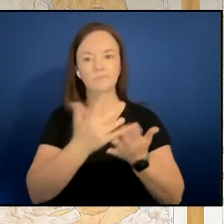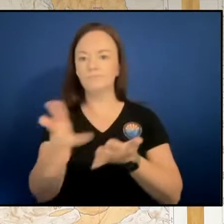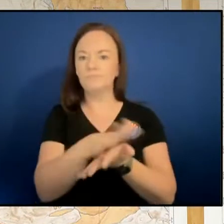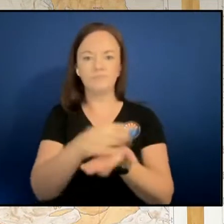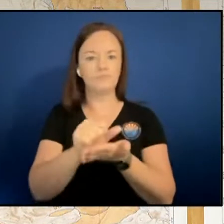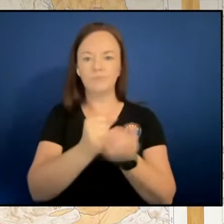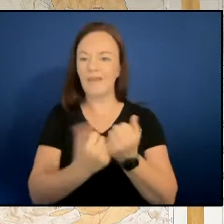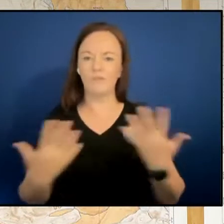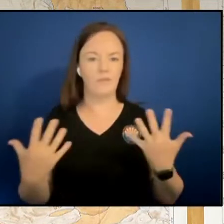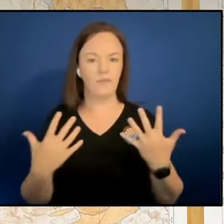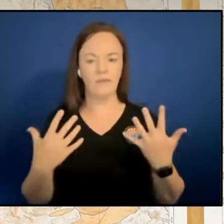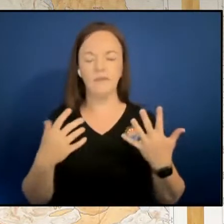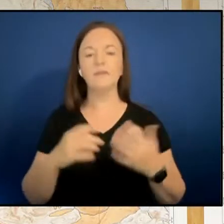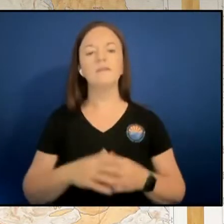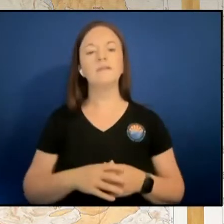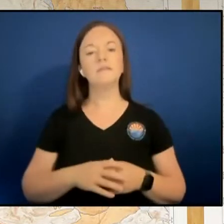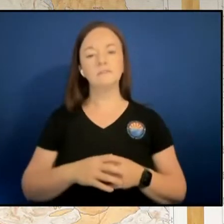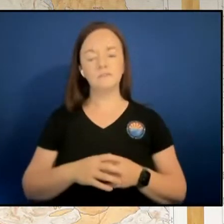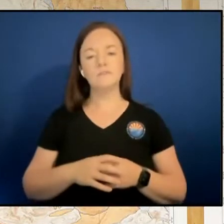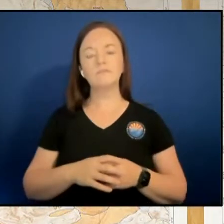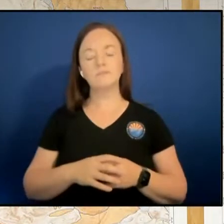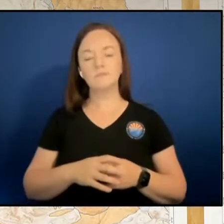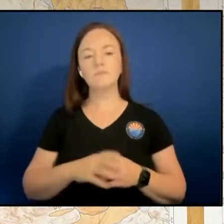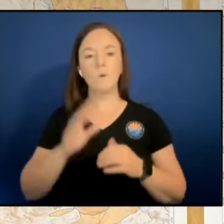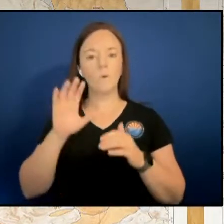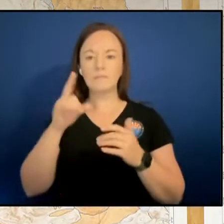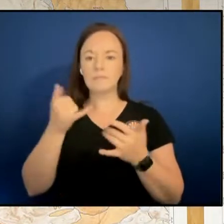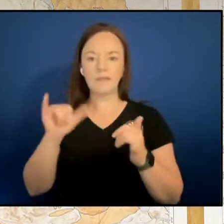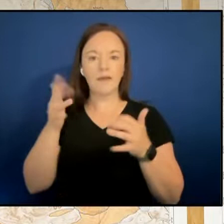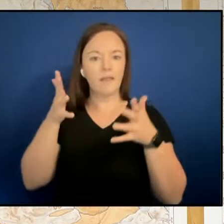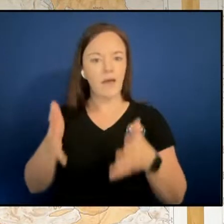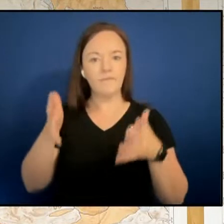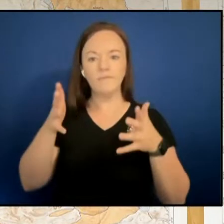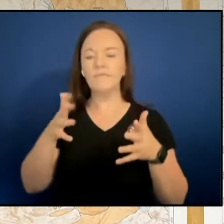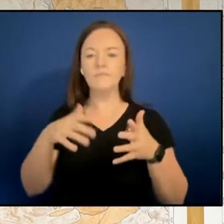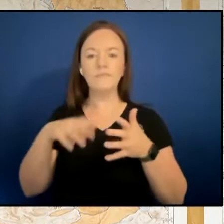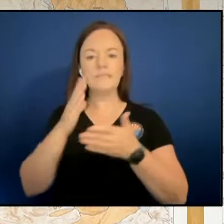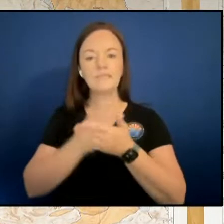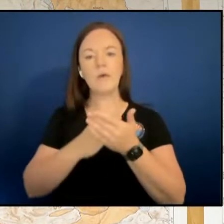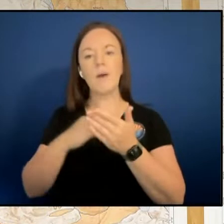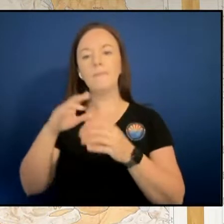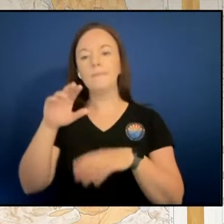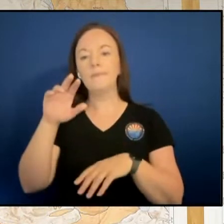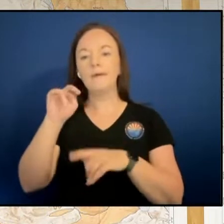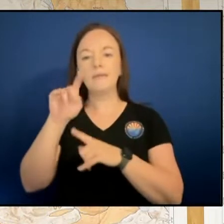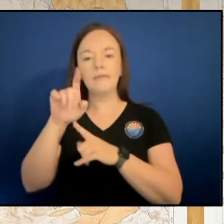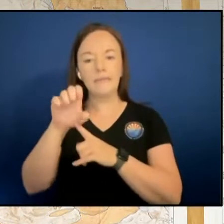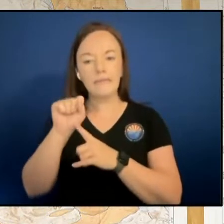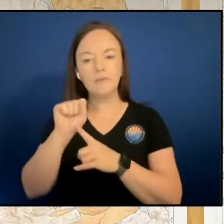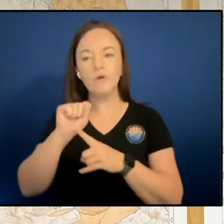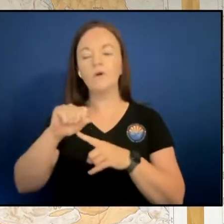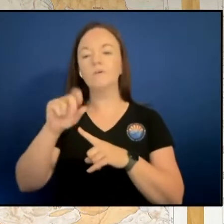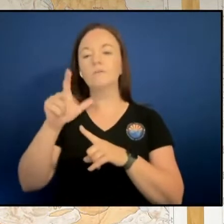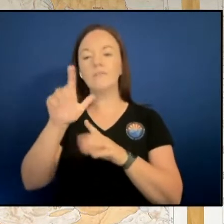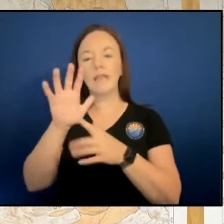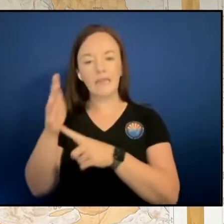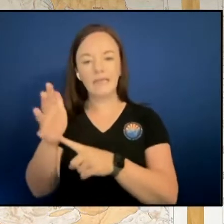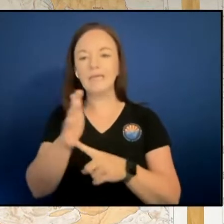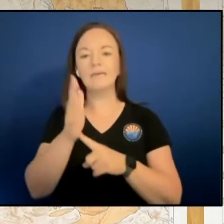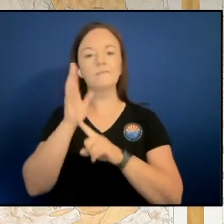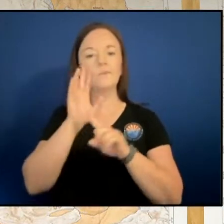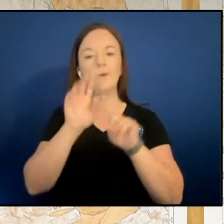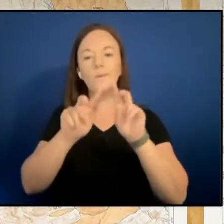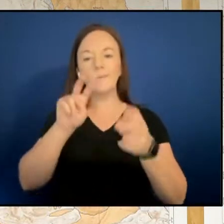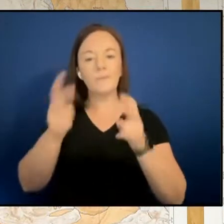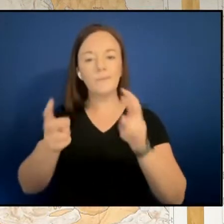then the leaves or the pine needles will fall off, and then they'll find fuel on the ground, and there'll be enough of them on the ground that the fire can move back